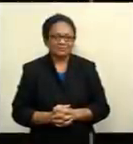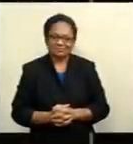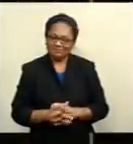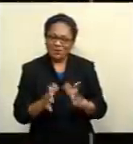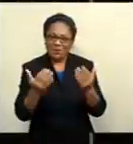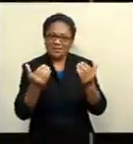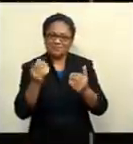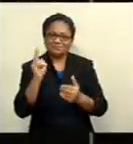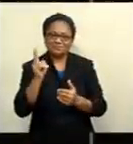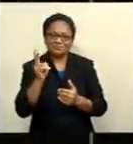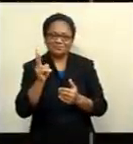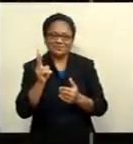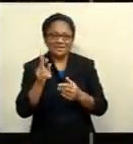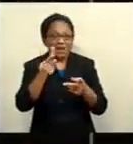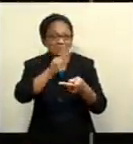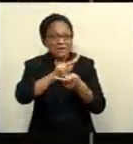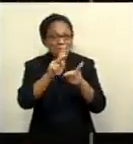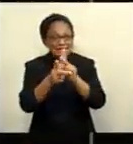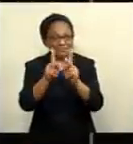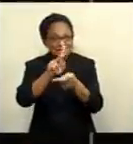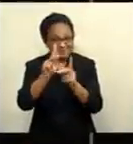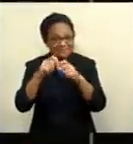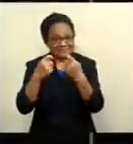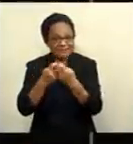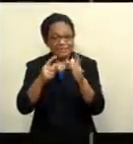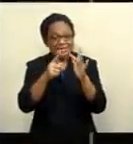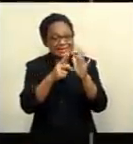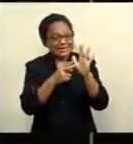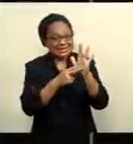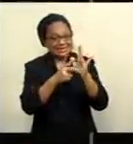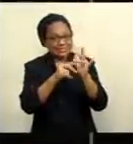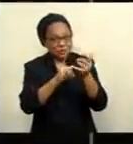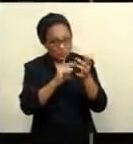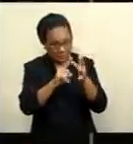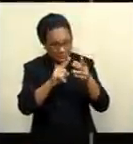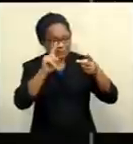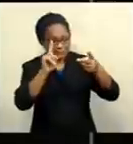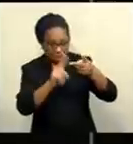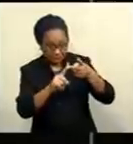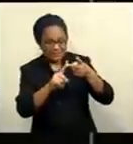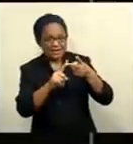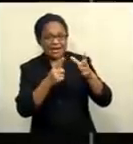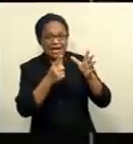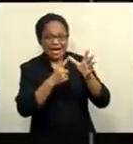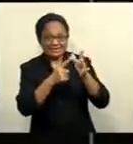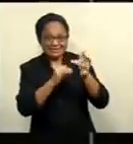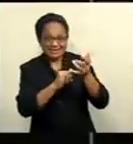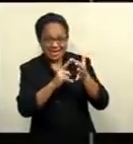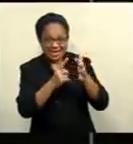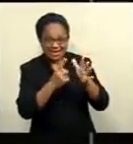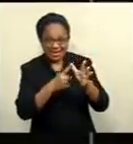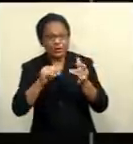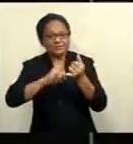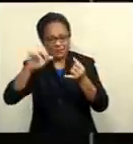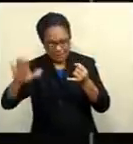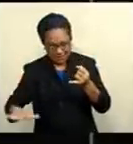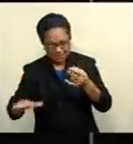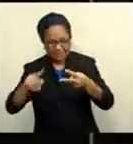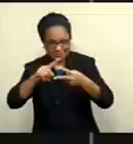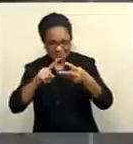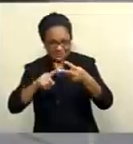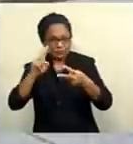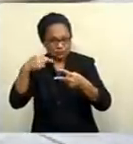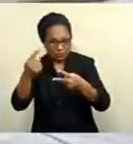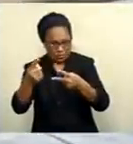Welcome back. Our Paralympians Inosi Matea and Yosefa Rekesa will be in action tomorrow at the Tokyo Games. Team